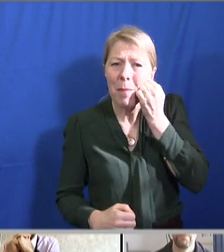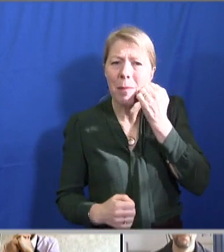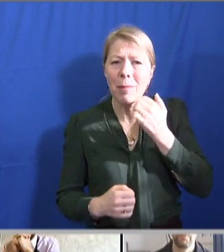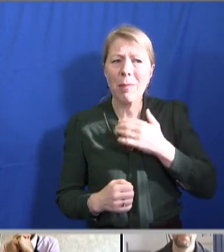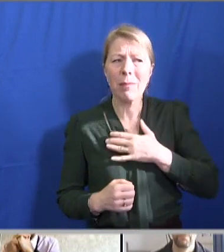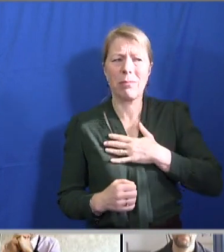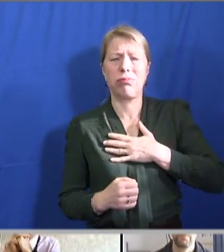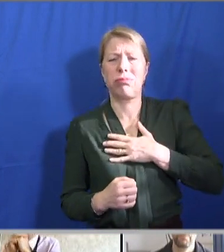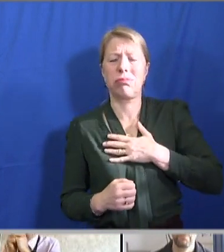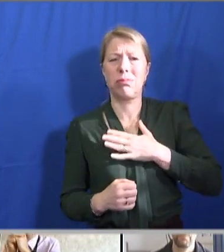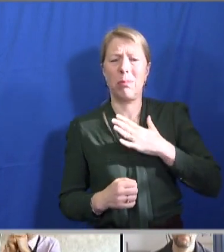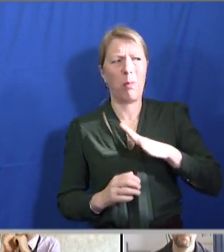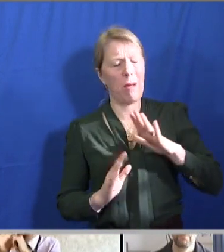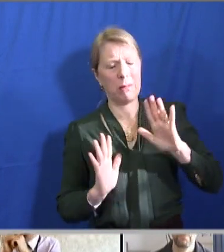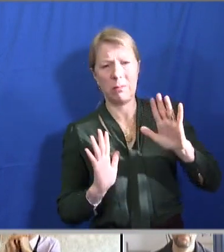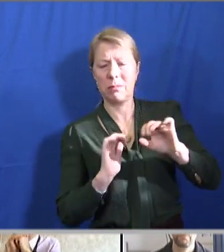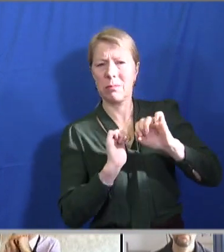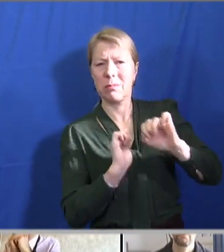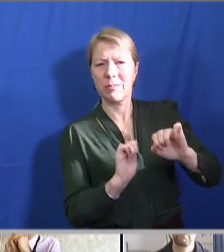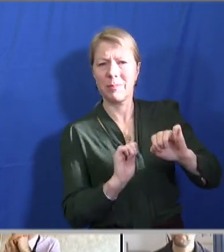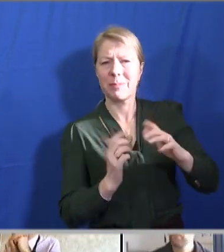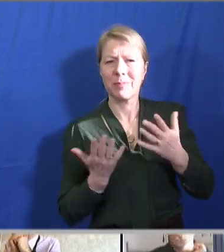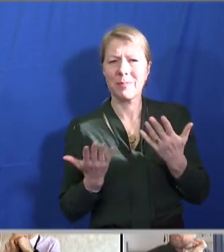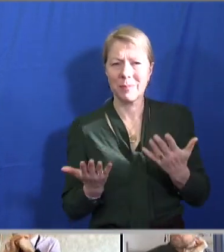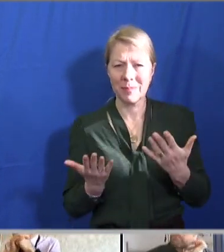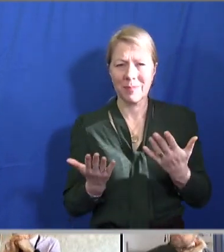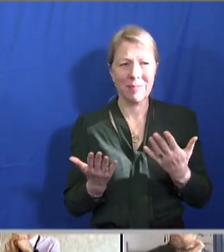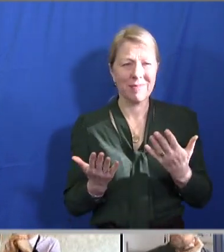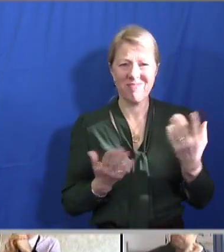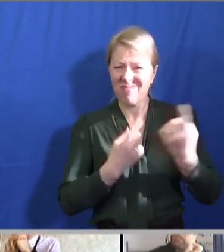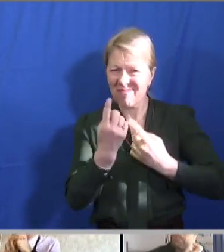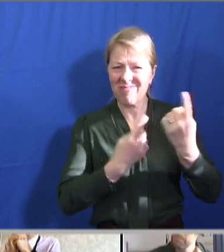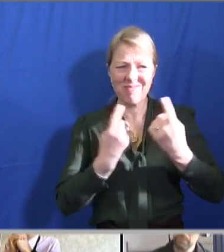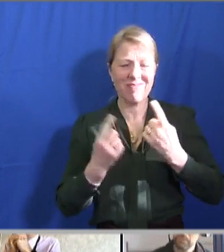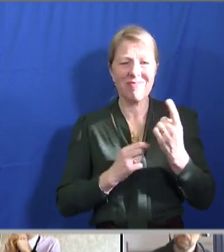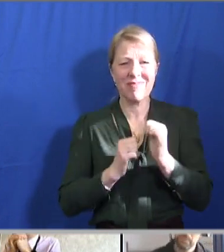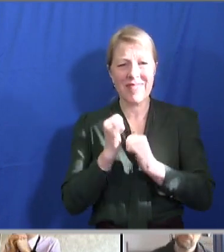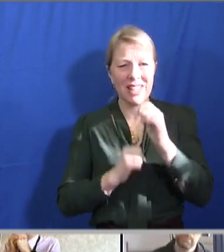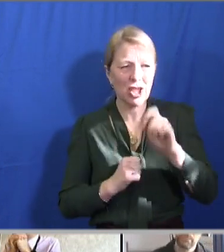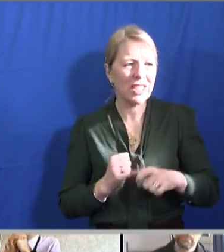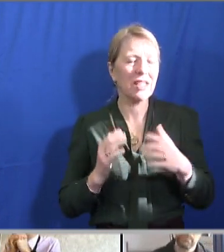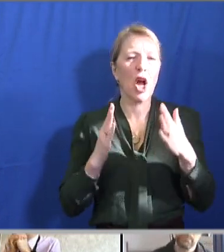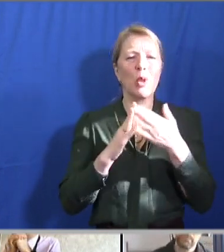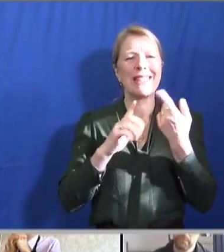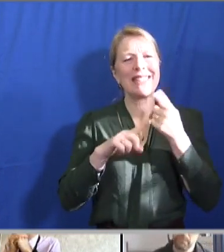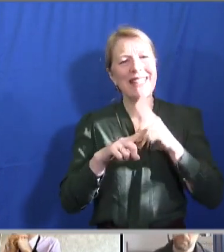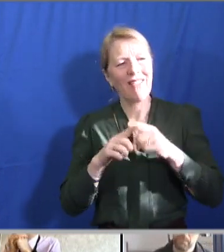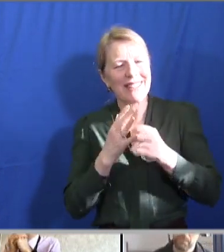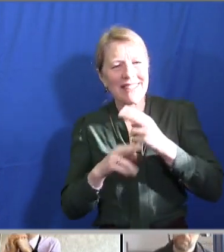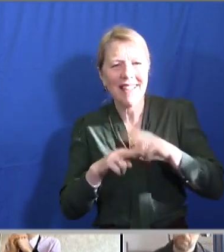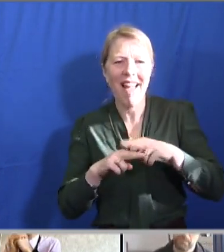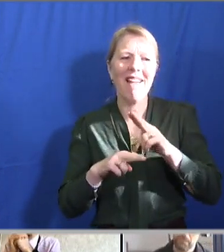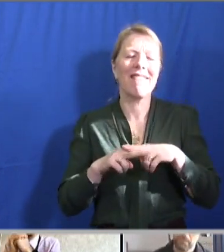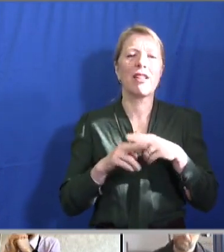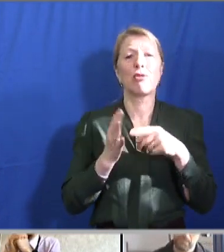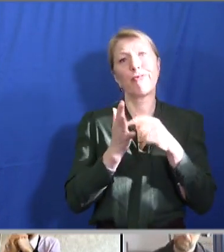situations. When utility workers, engineers, housing executive staff, trust staff, and in